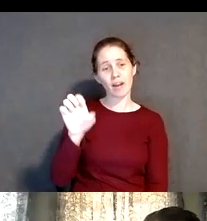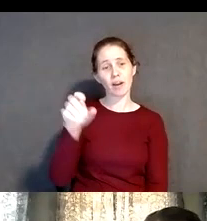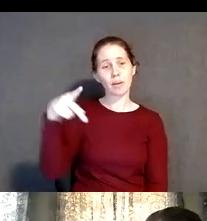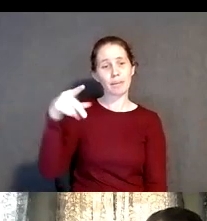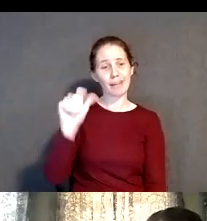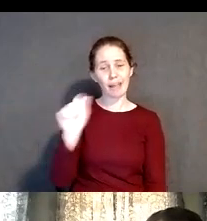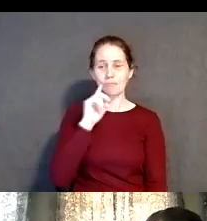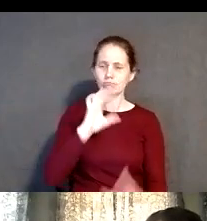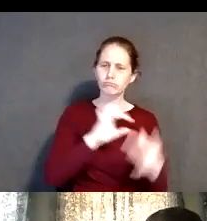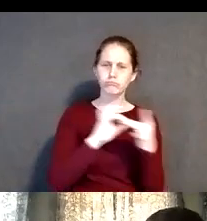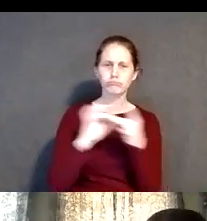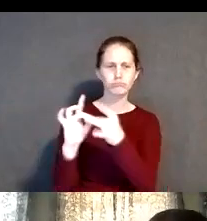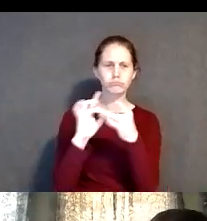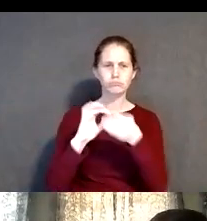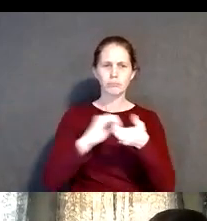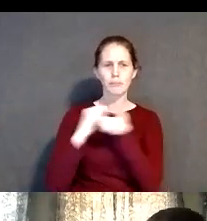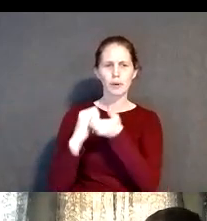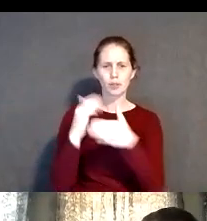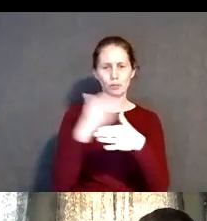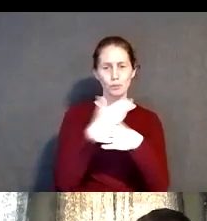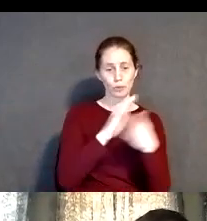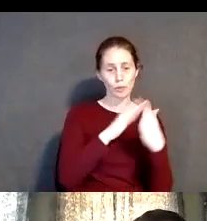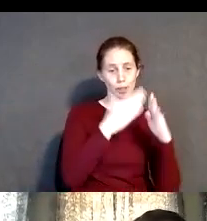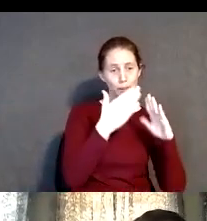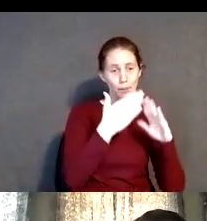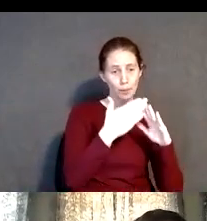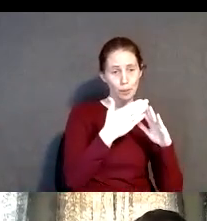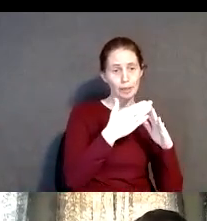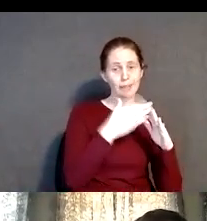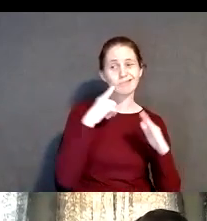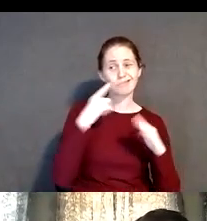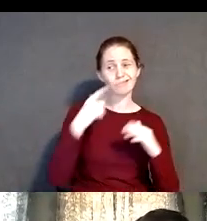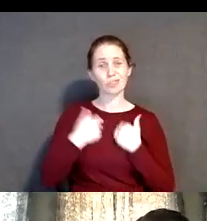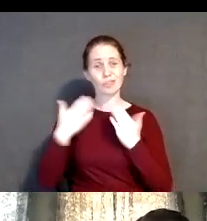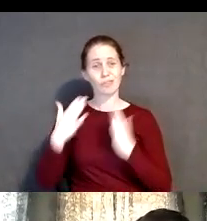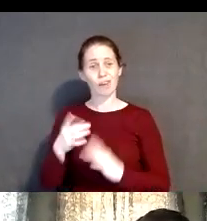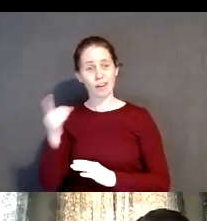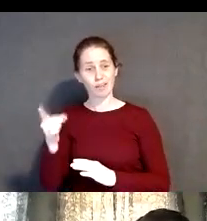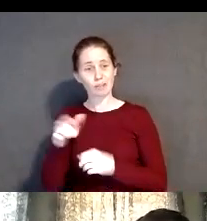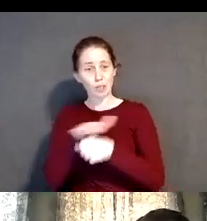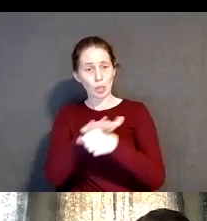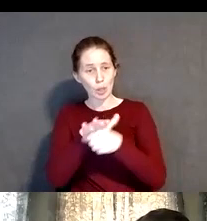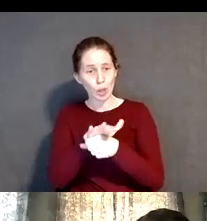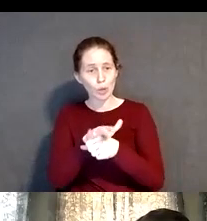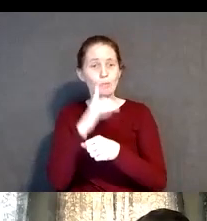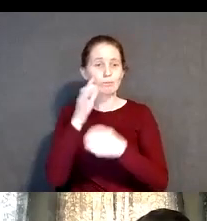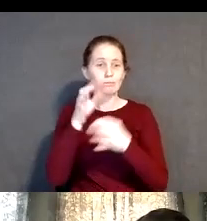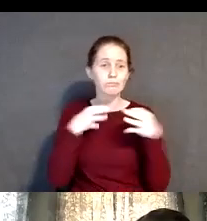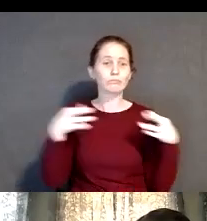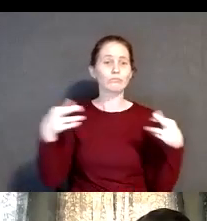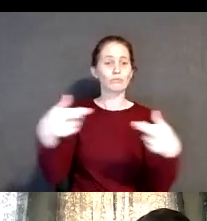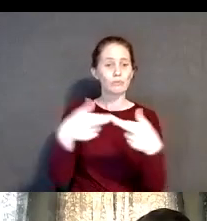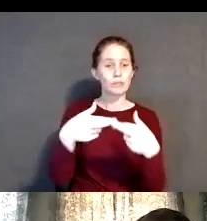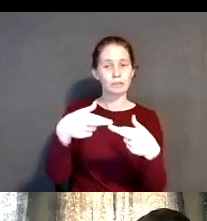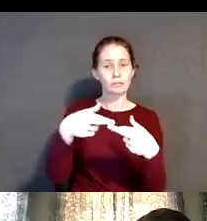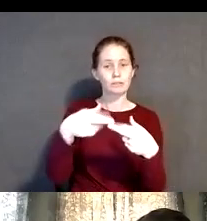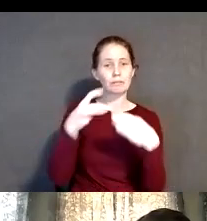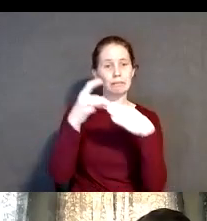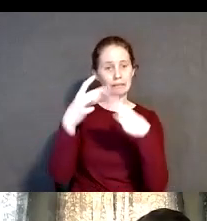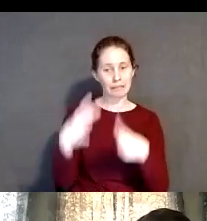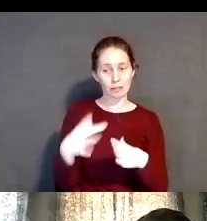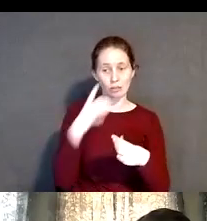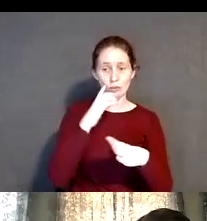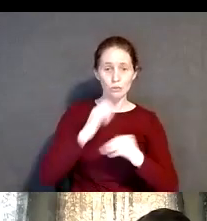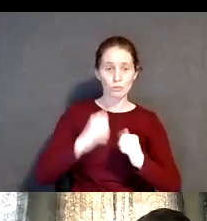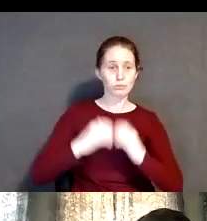and partnerships between the community and survivors and local and regional leaders